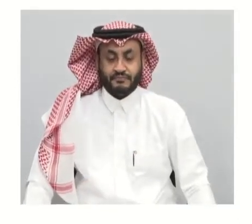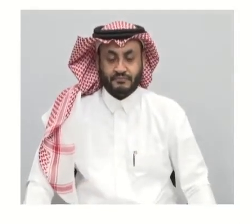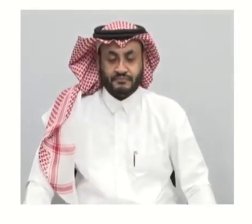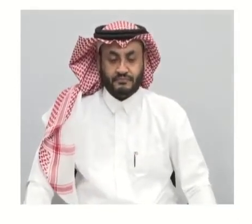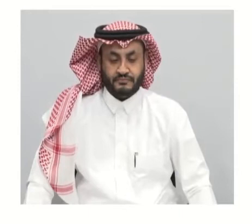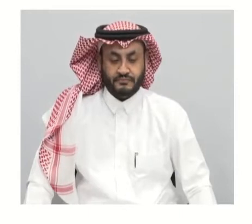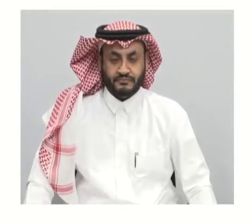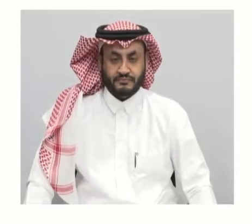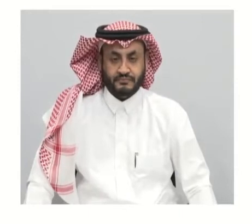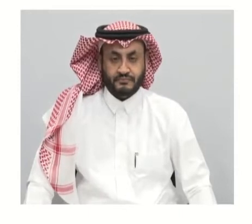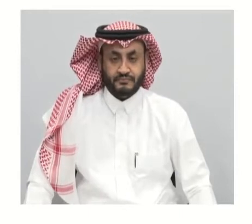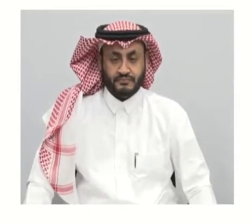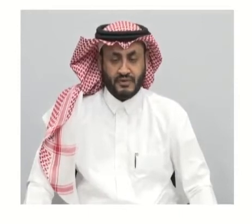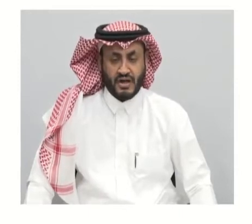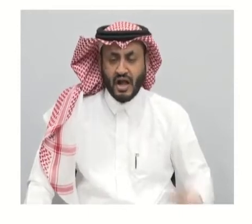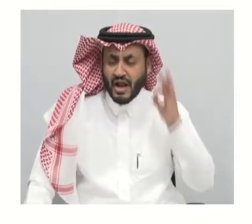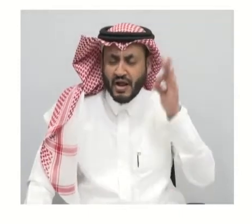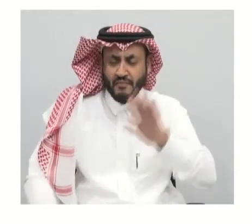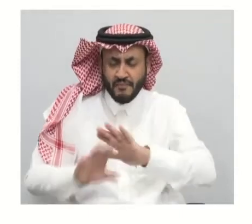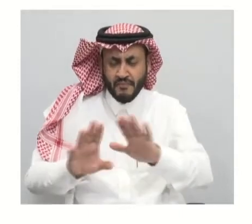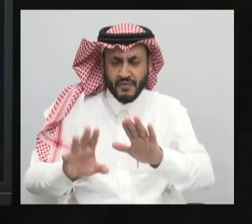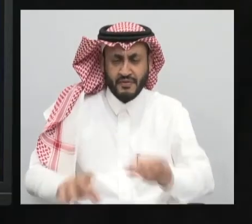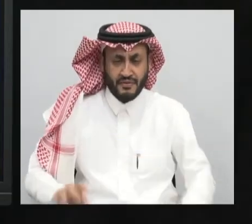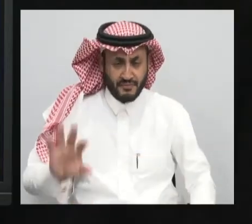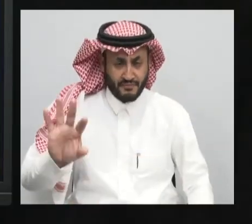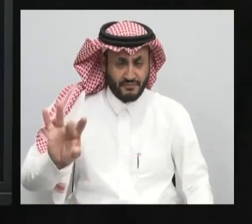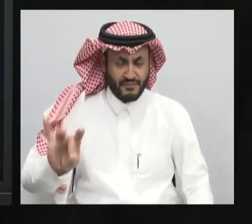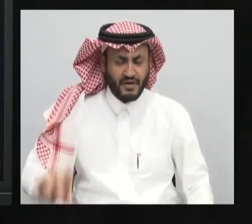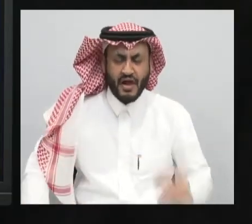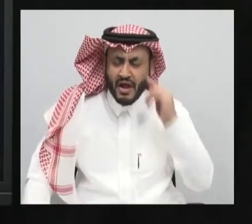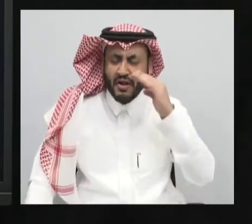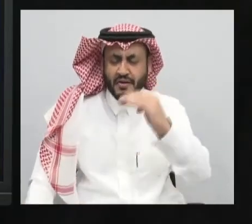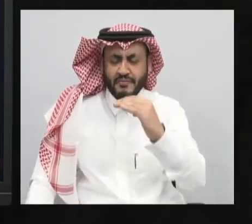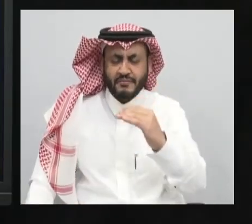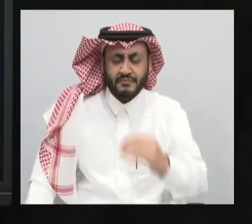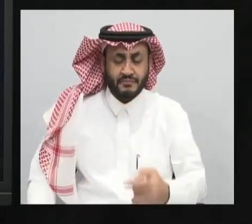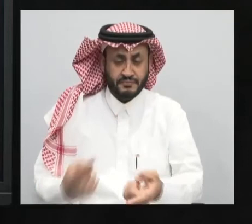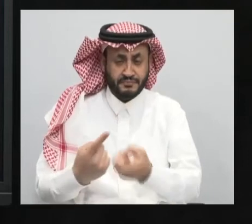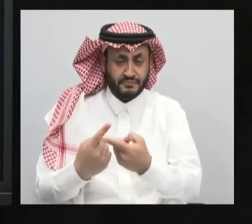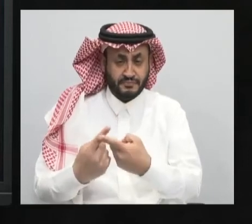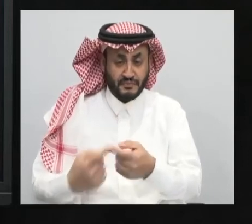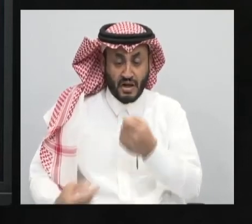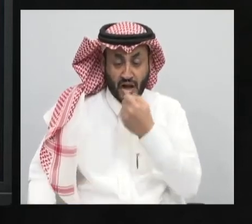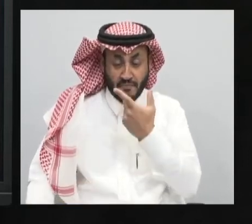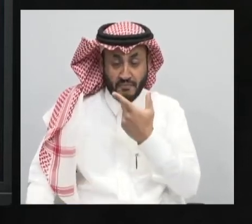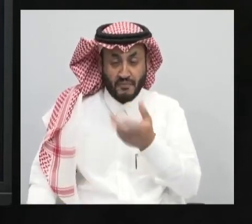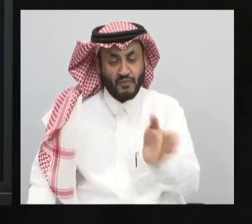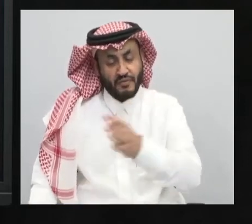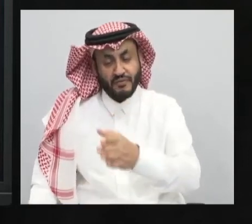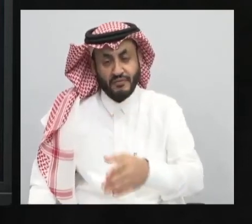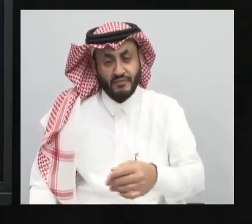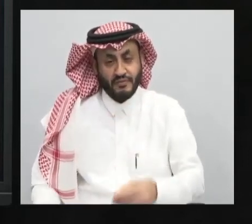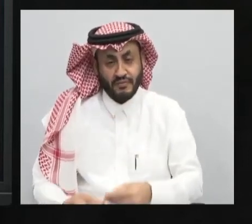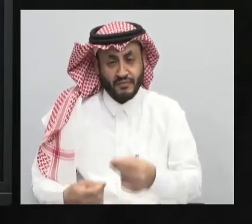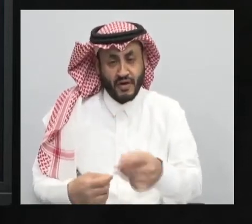Okay. We heard the conversations. Try to find the answers. One of them is saying they look good, and one of them is saying